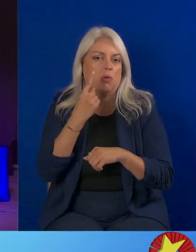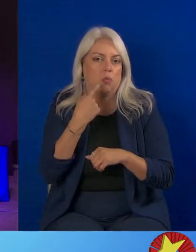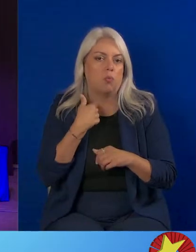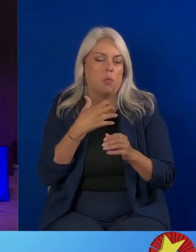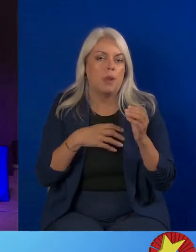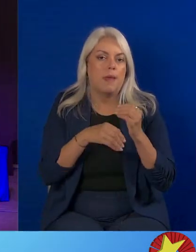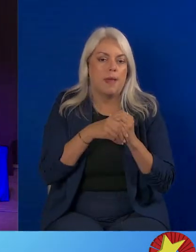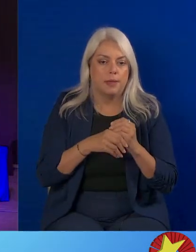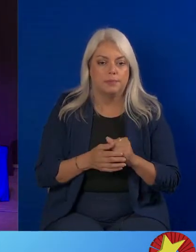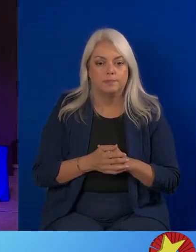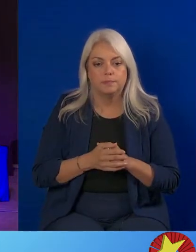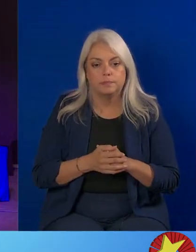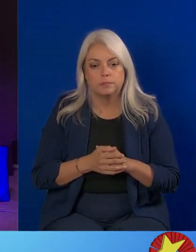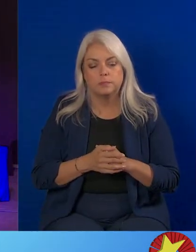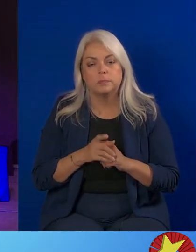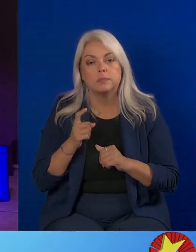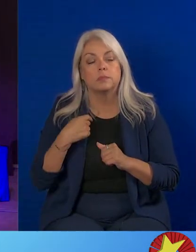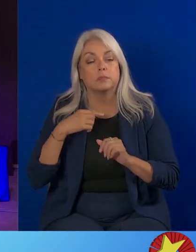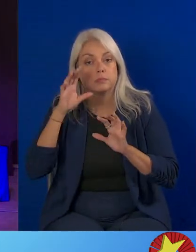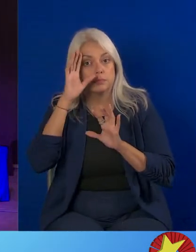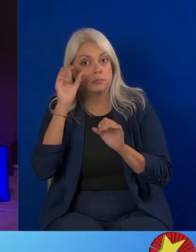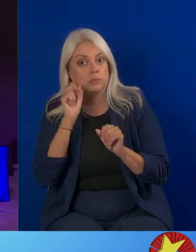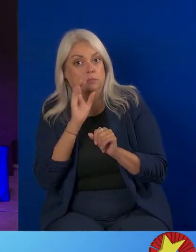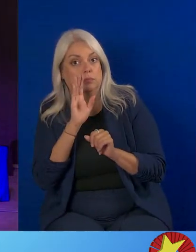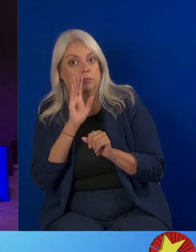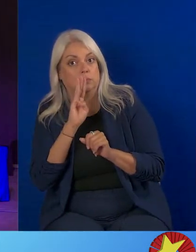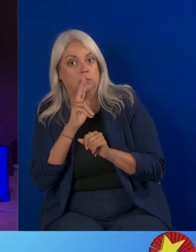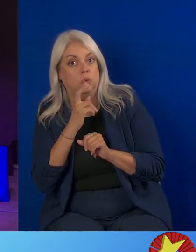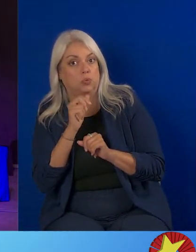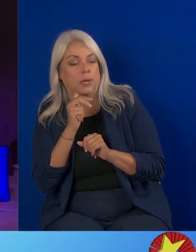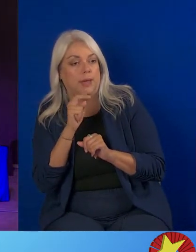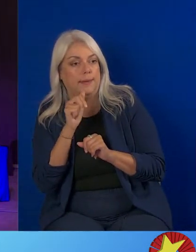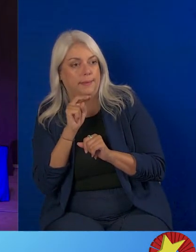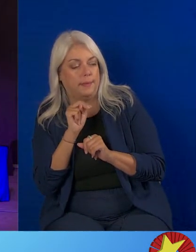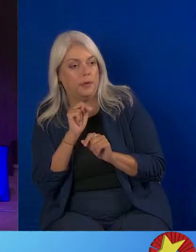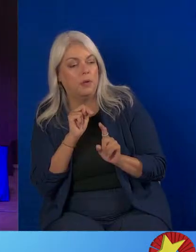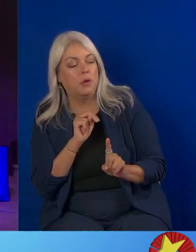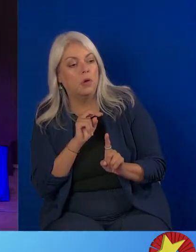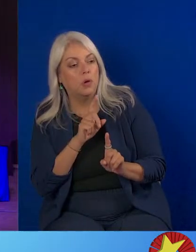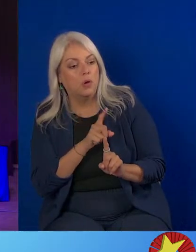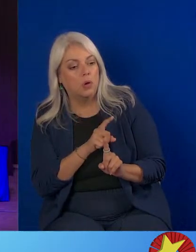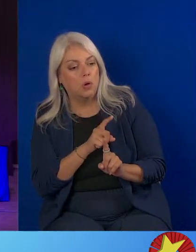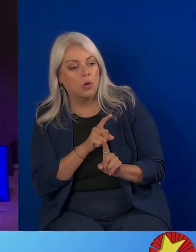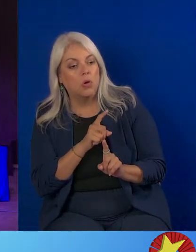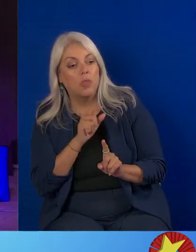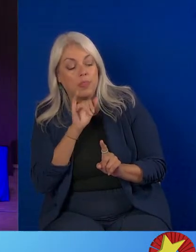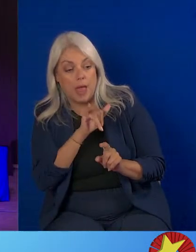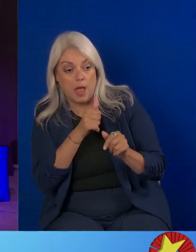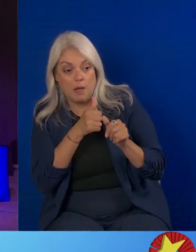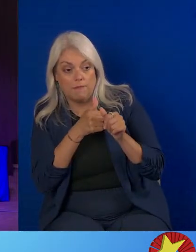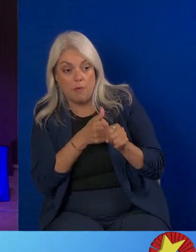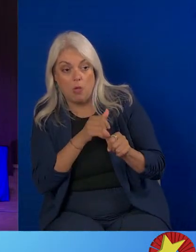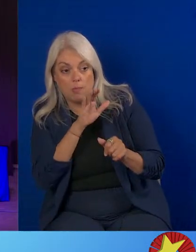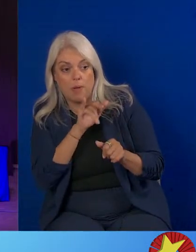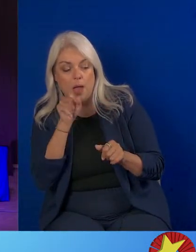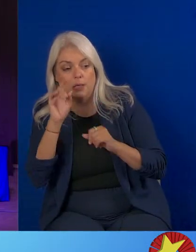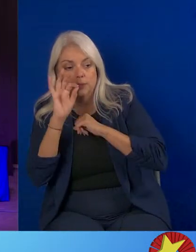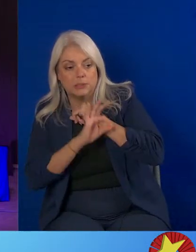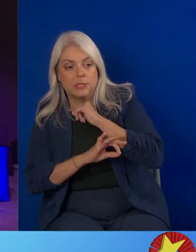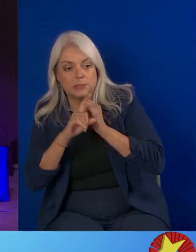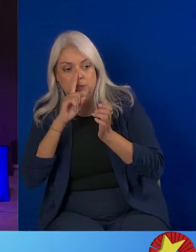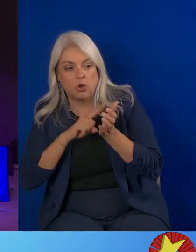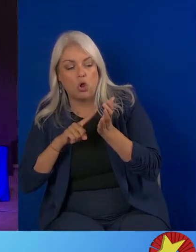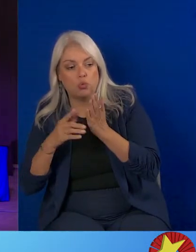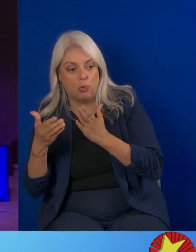This is Board Member Buchanan. This is in conjunction of following with our sunset audit, is that correct? Yes, it's